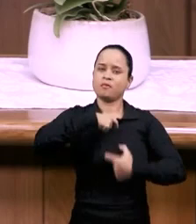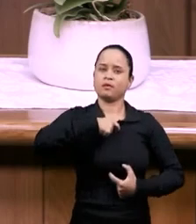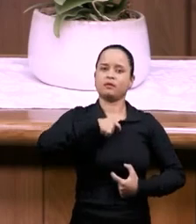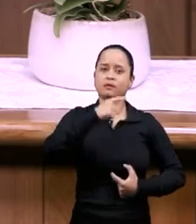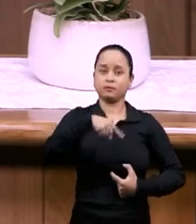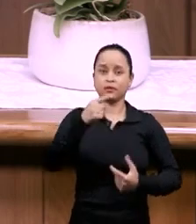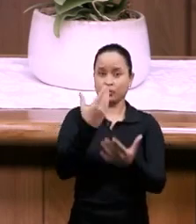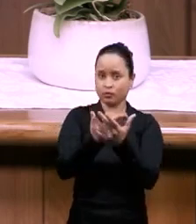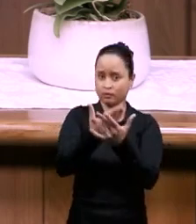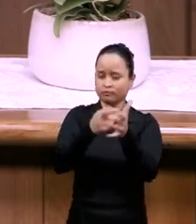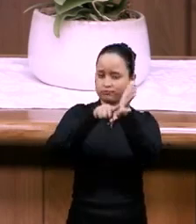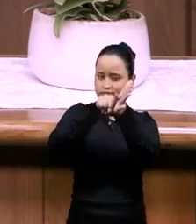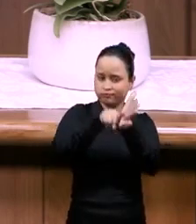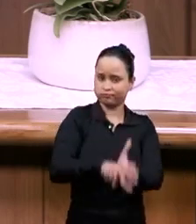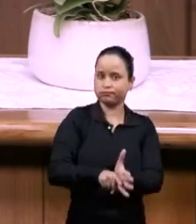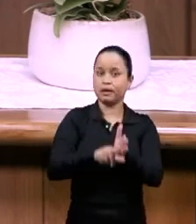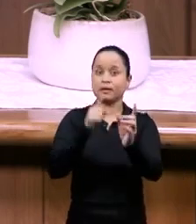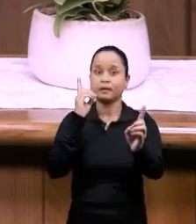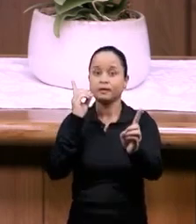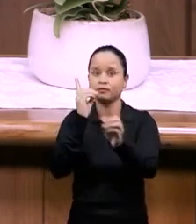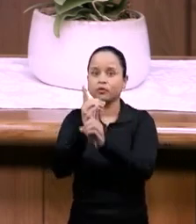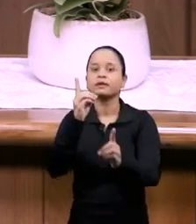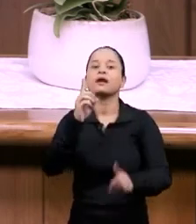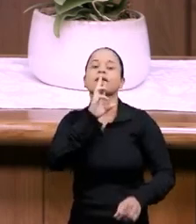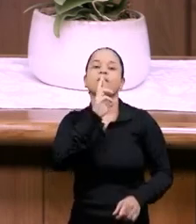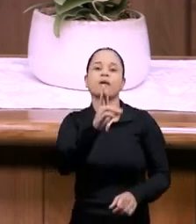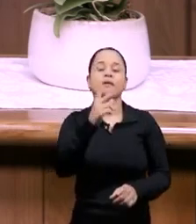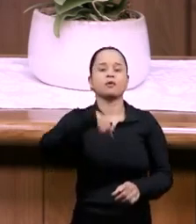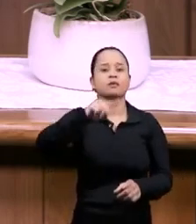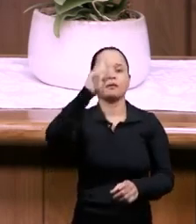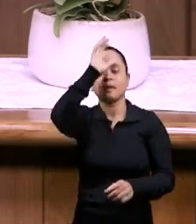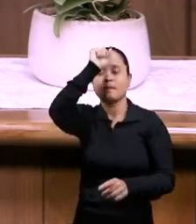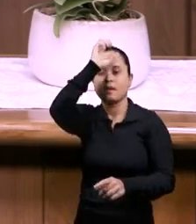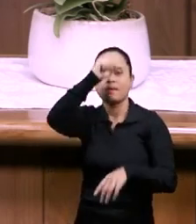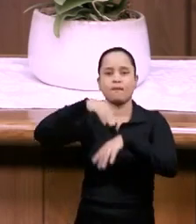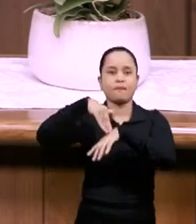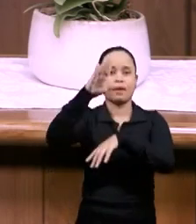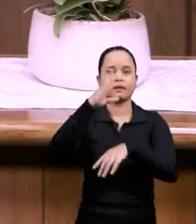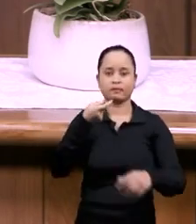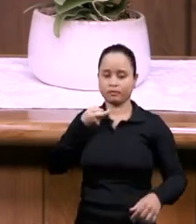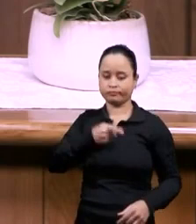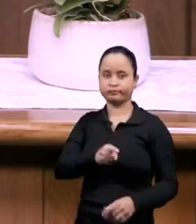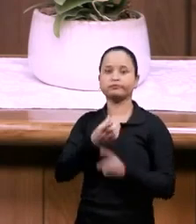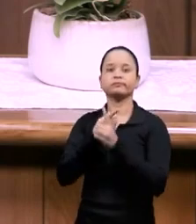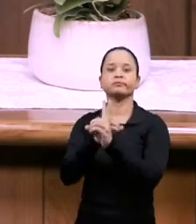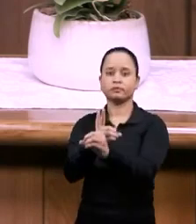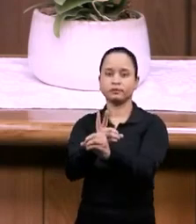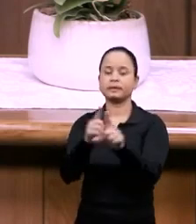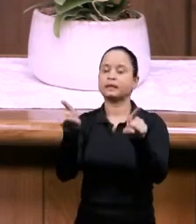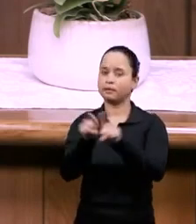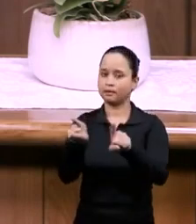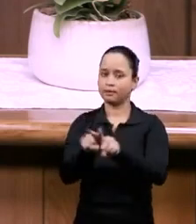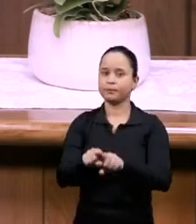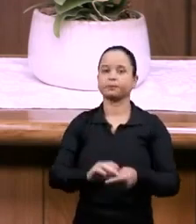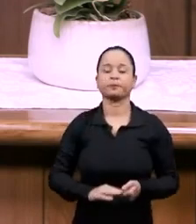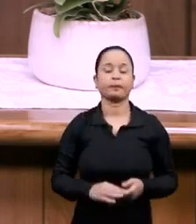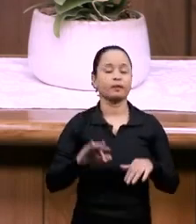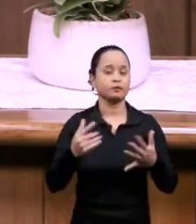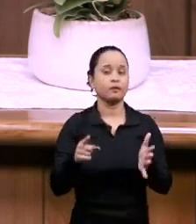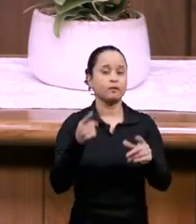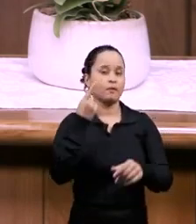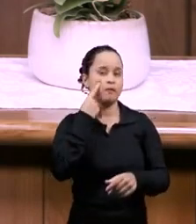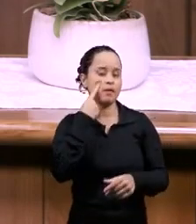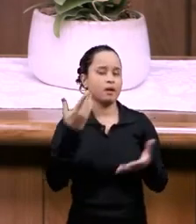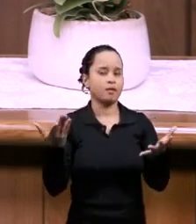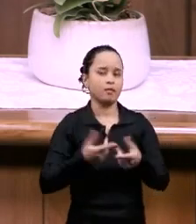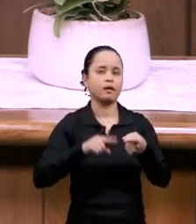to answer these questions. Because through this seeking, we become deeper into the doctrine. So the